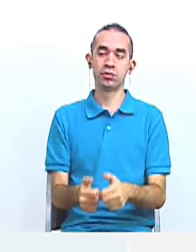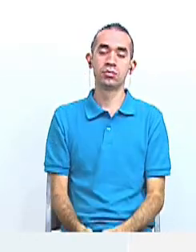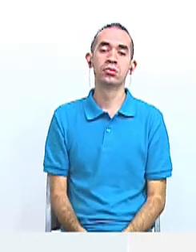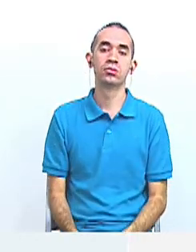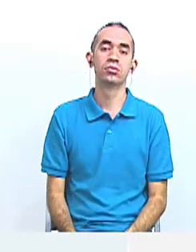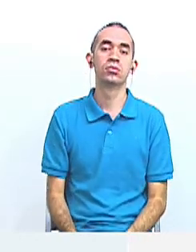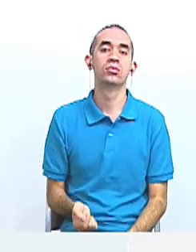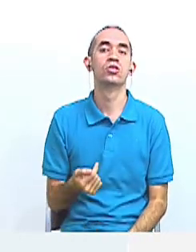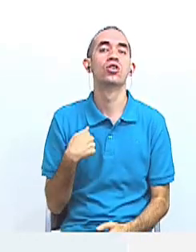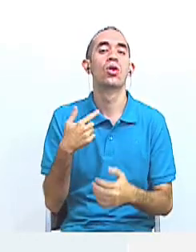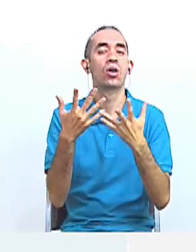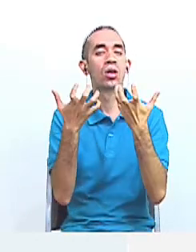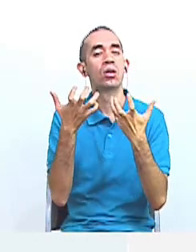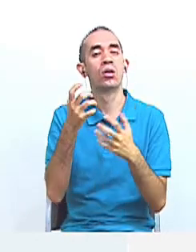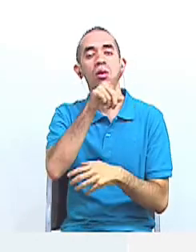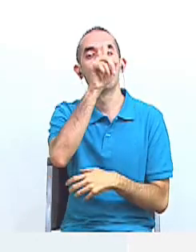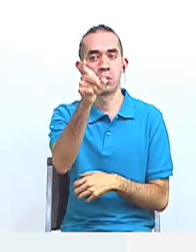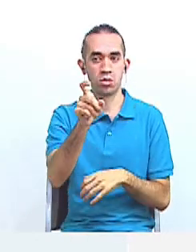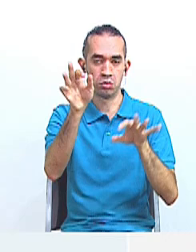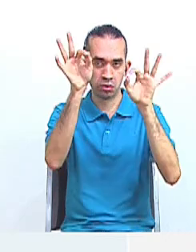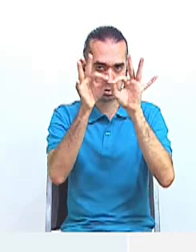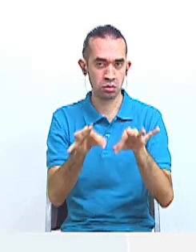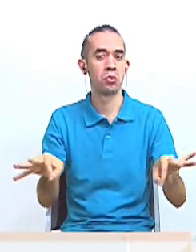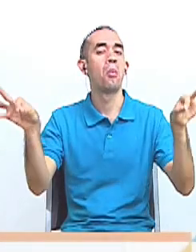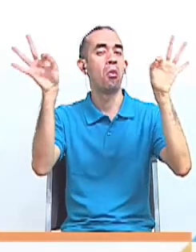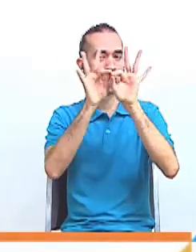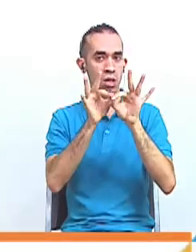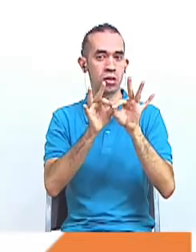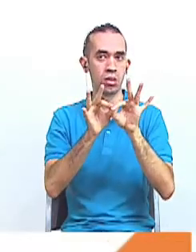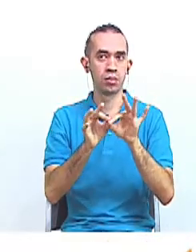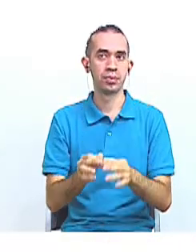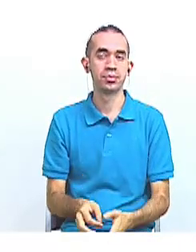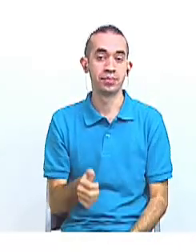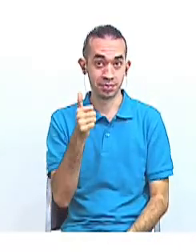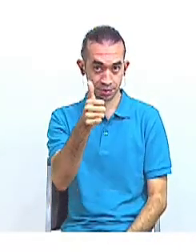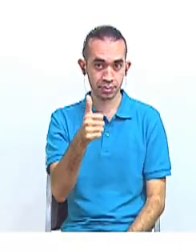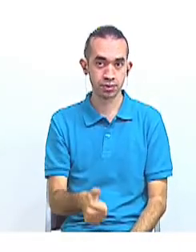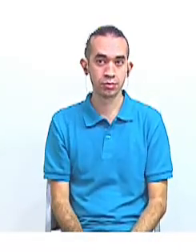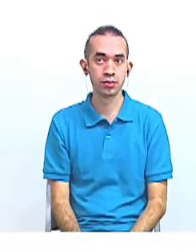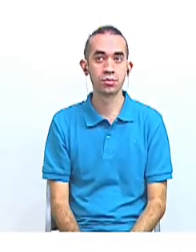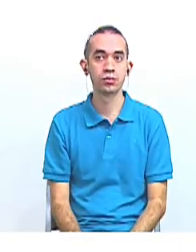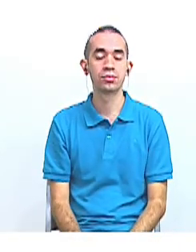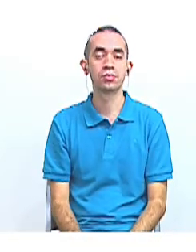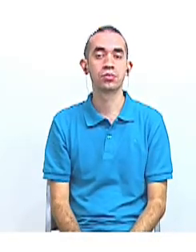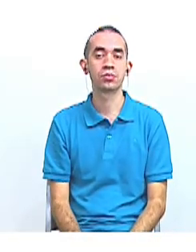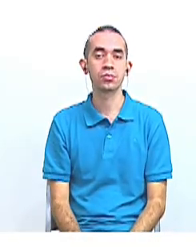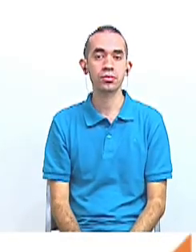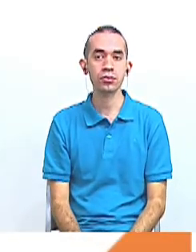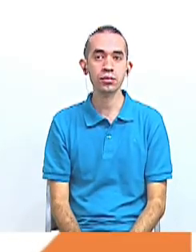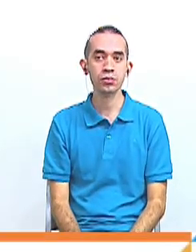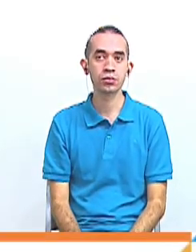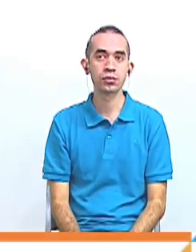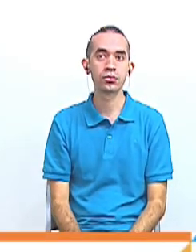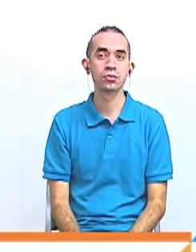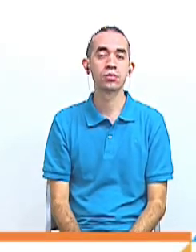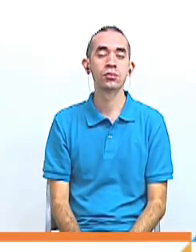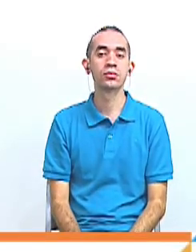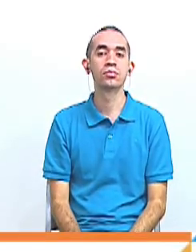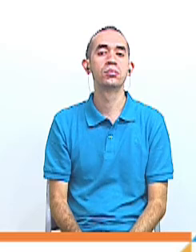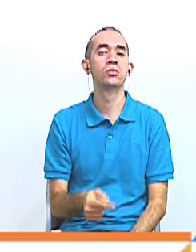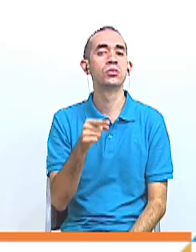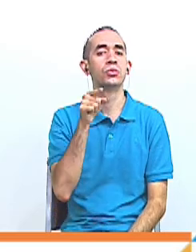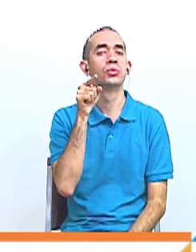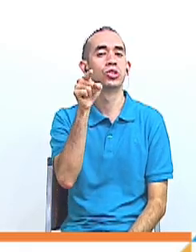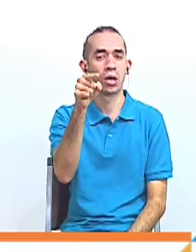want to ask two very important questions here. Okay? Question number one. I want you to